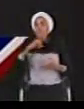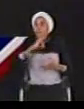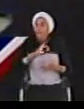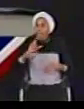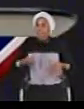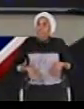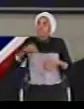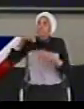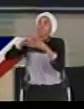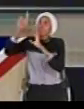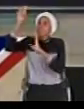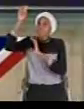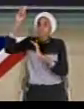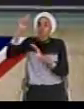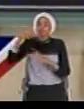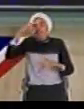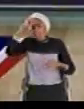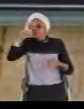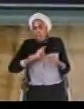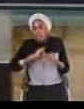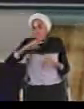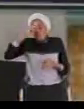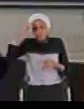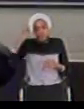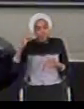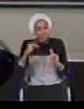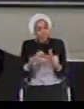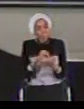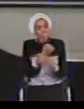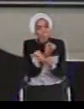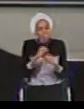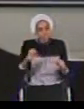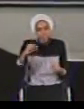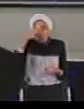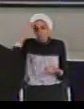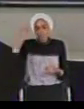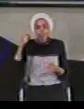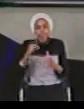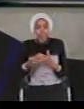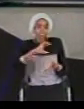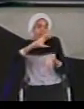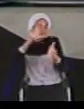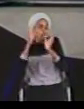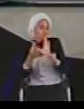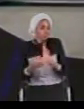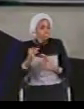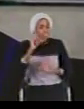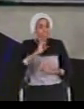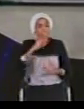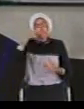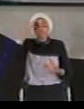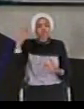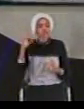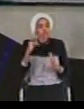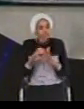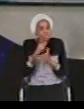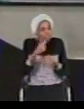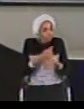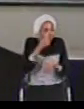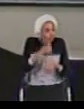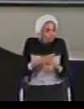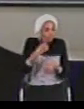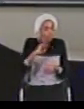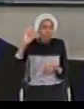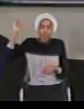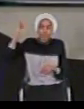because of that salvation, and I, because of the conversion, and I, because of the confirmation of the